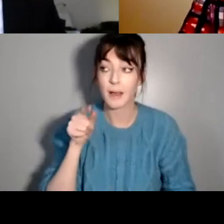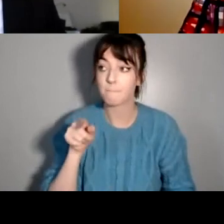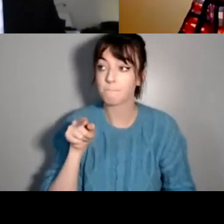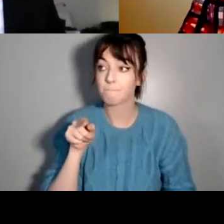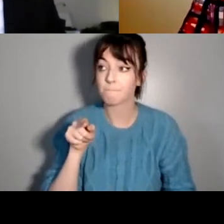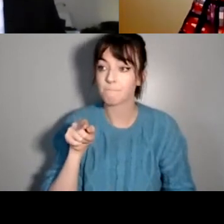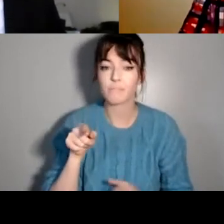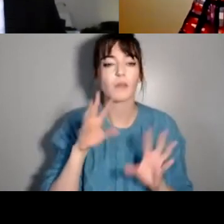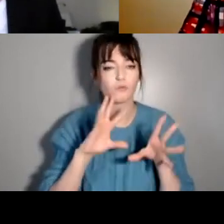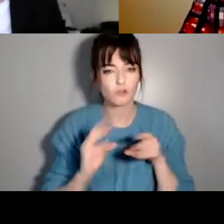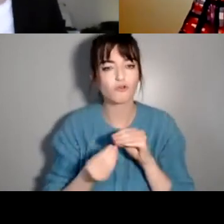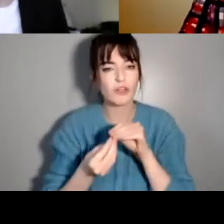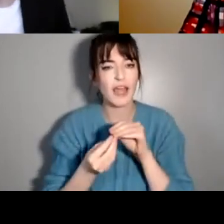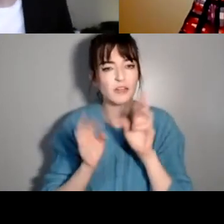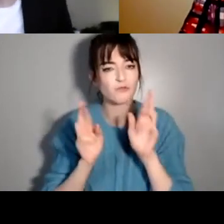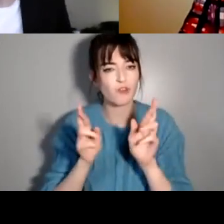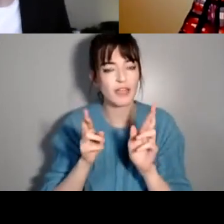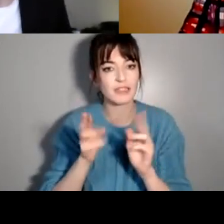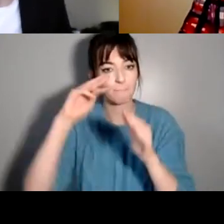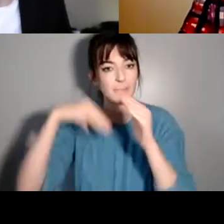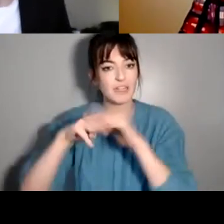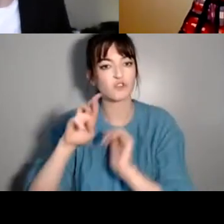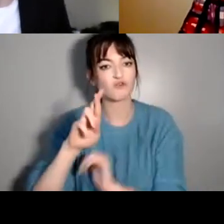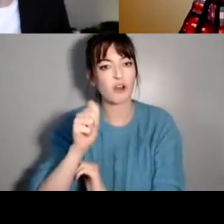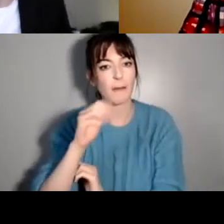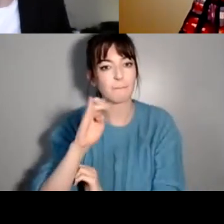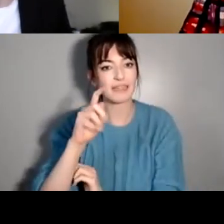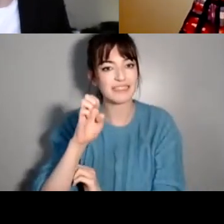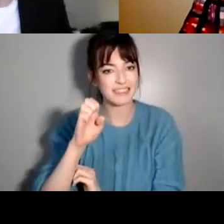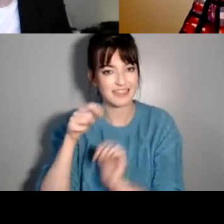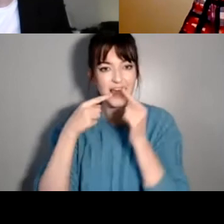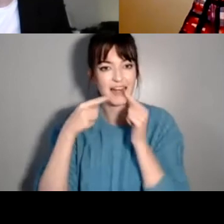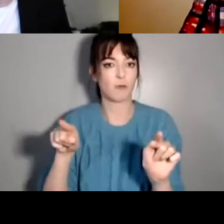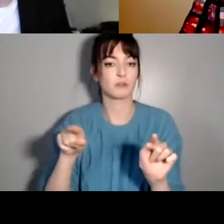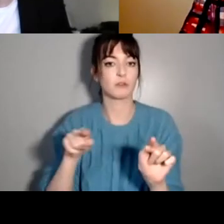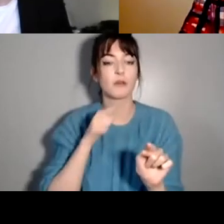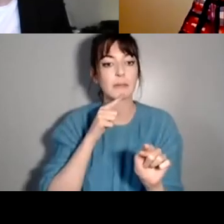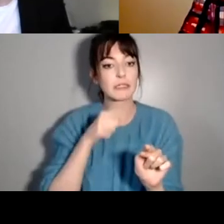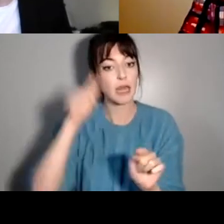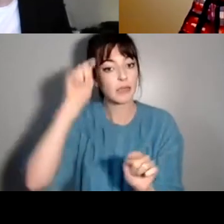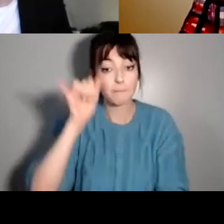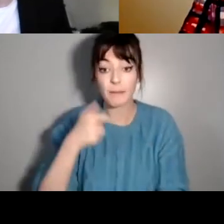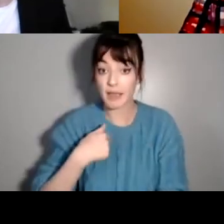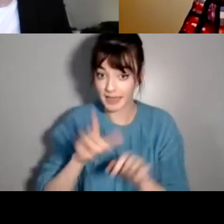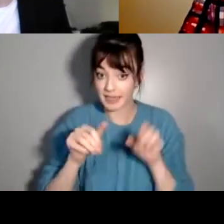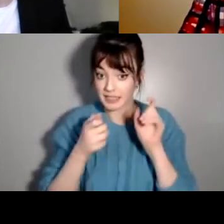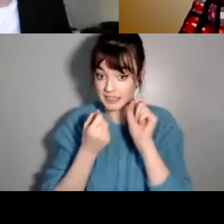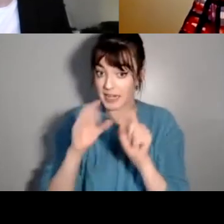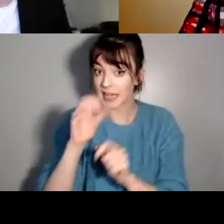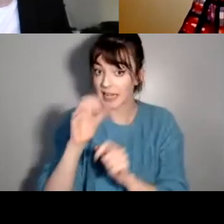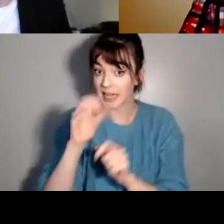It is Create, and it's Minister Rabbit has announced it. But I was suggesting there, Ross, that if I circulated it to Kate and she circulated it to the attendees,